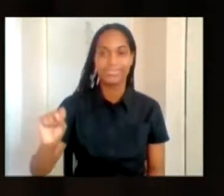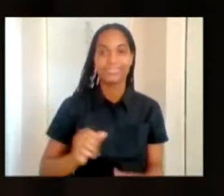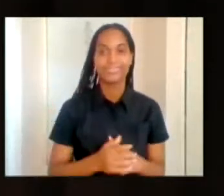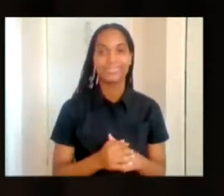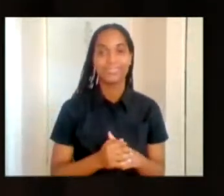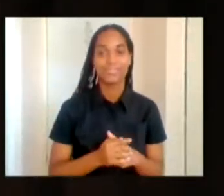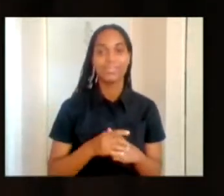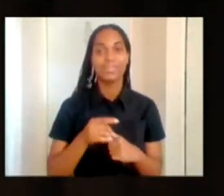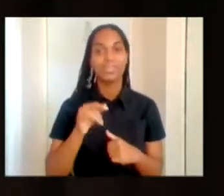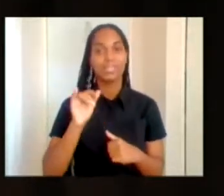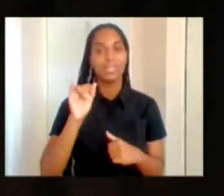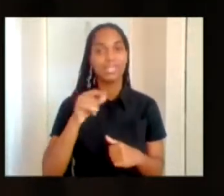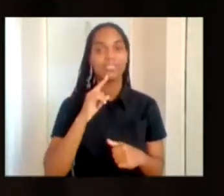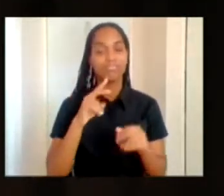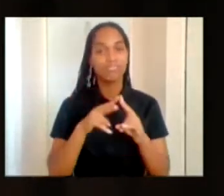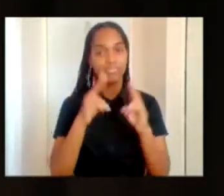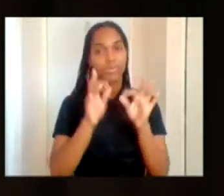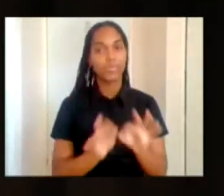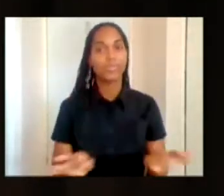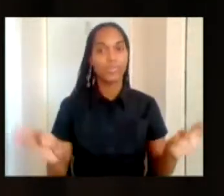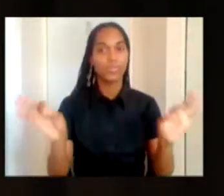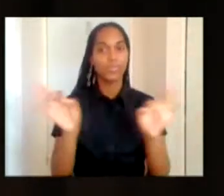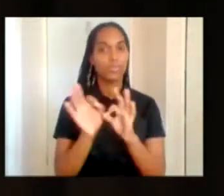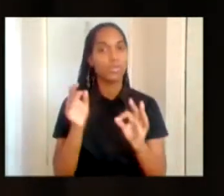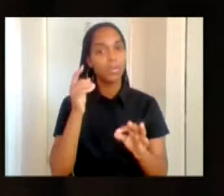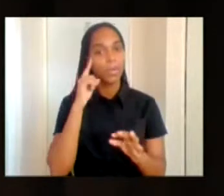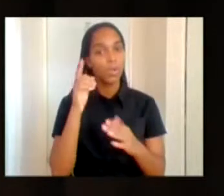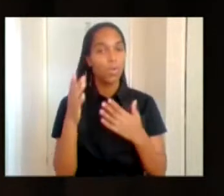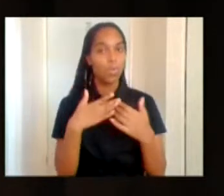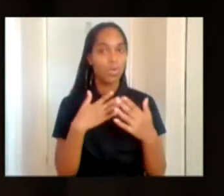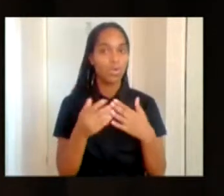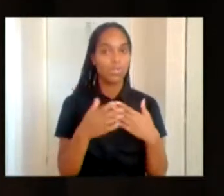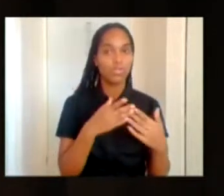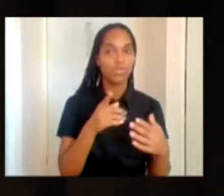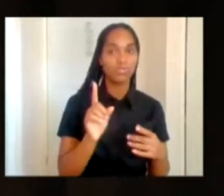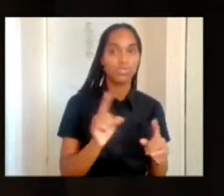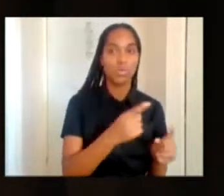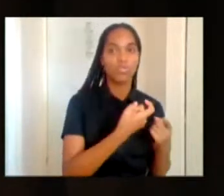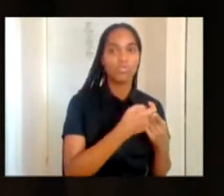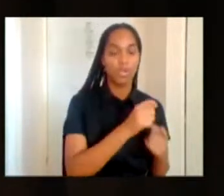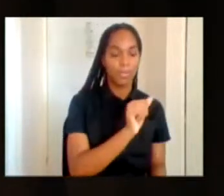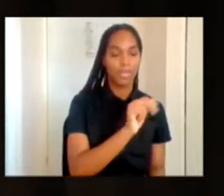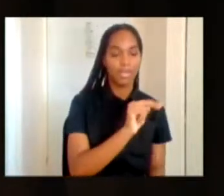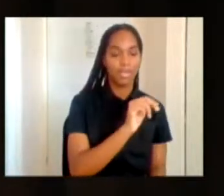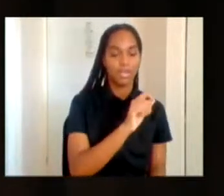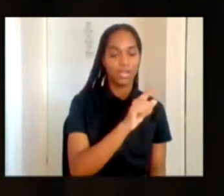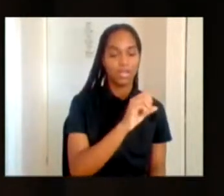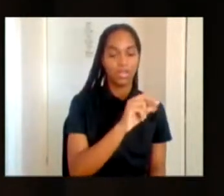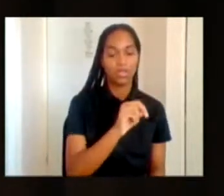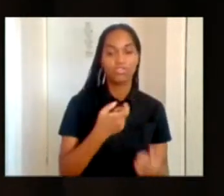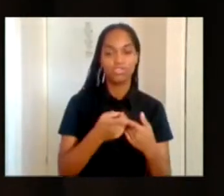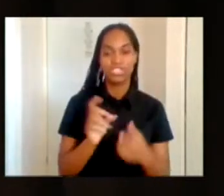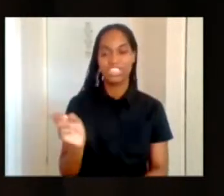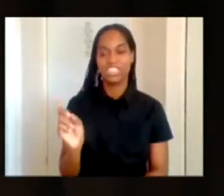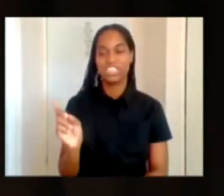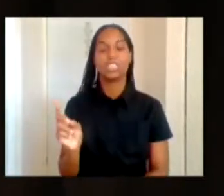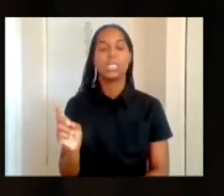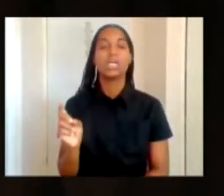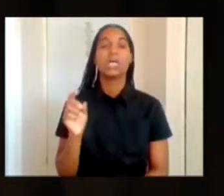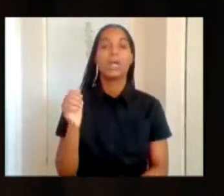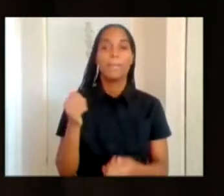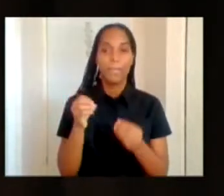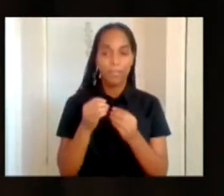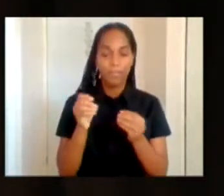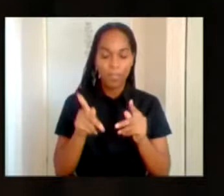was very important, since whenever you go from analog to digital, people want to have more channels. That has been one of the kind of benefit